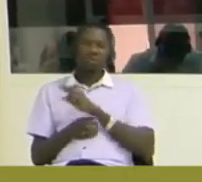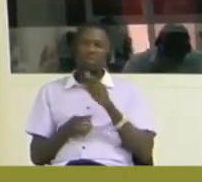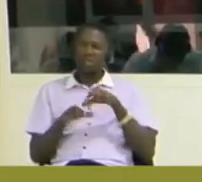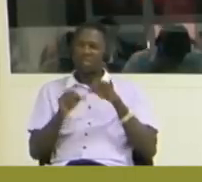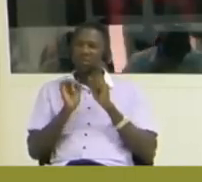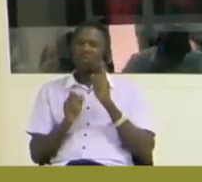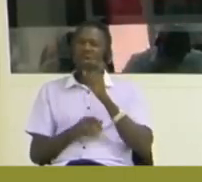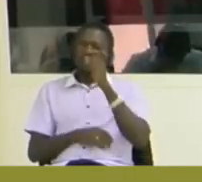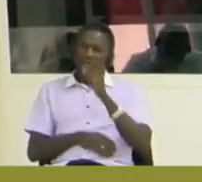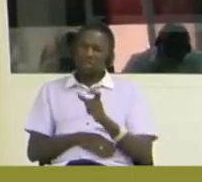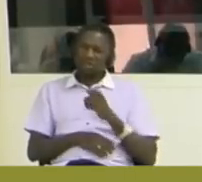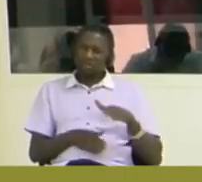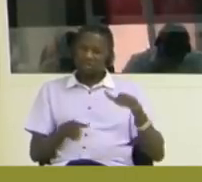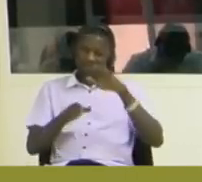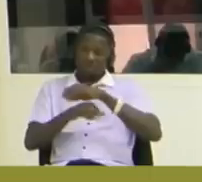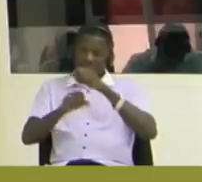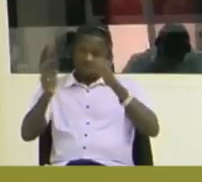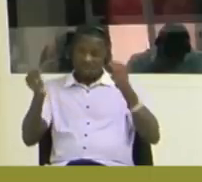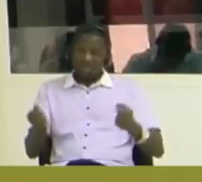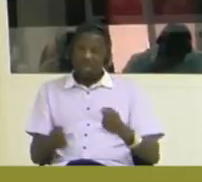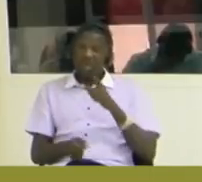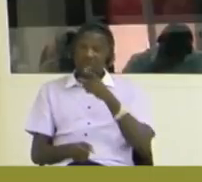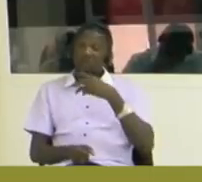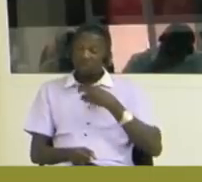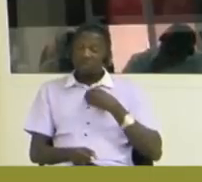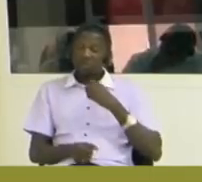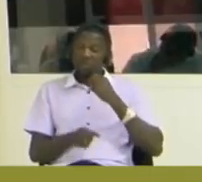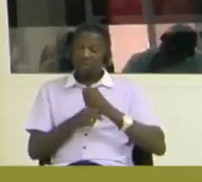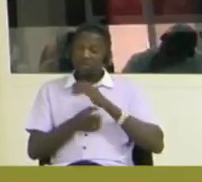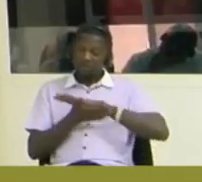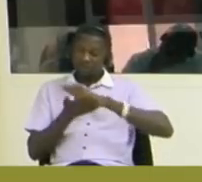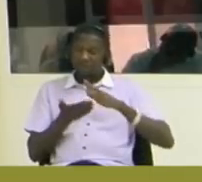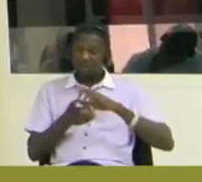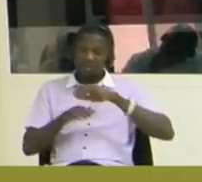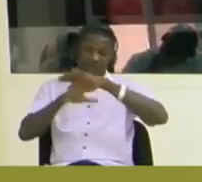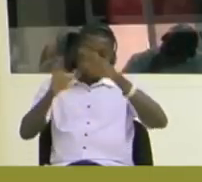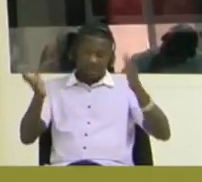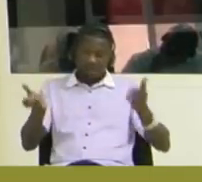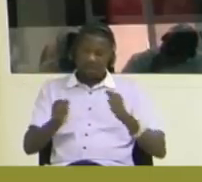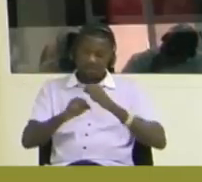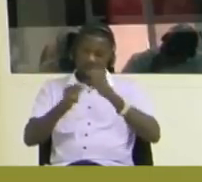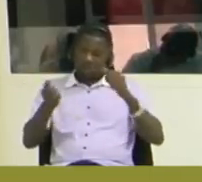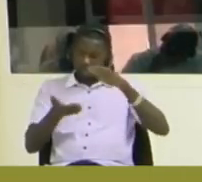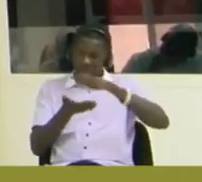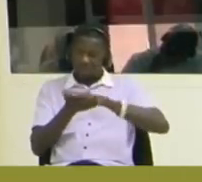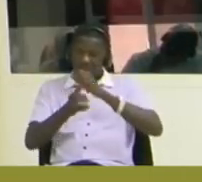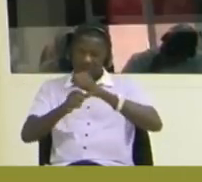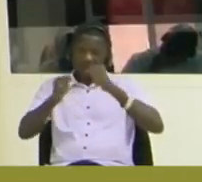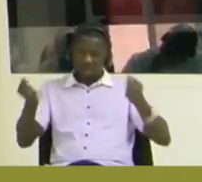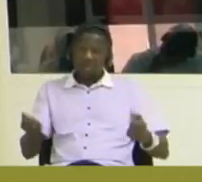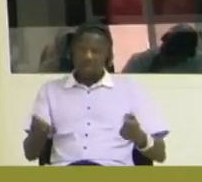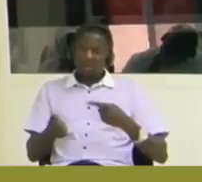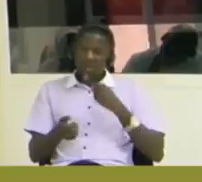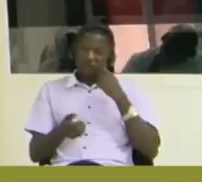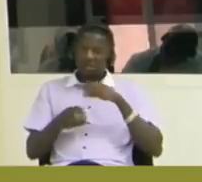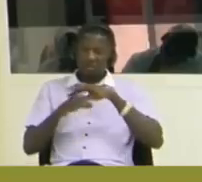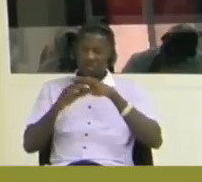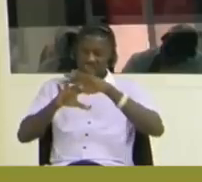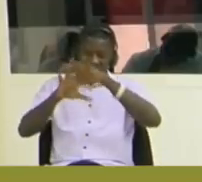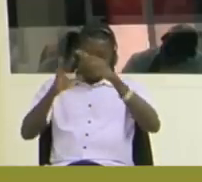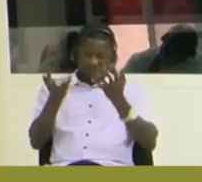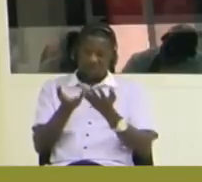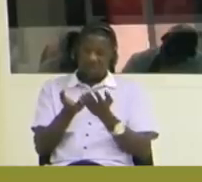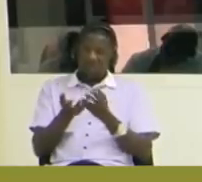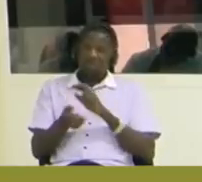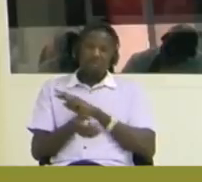the table. If you want to be fair, put everything on the table, and then you can say in totality, it was